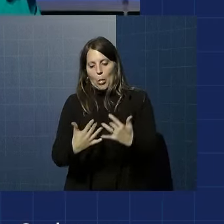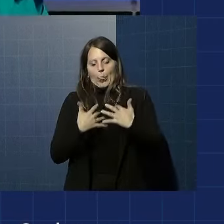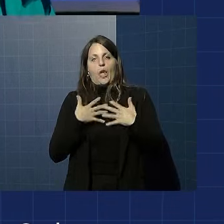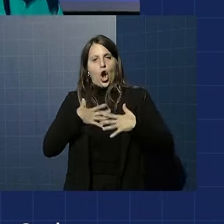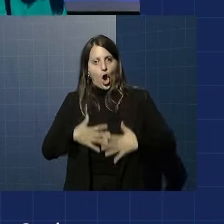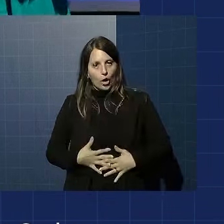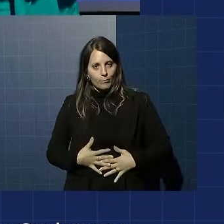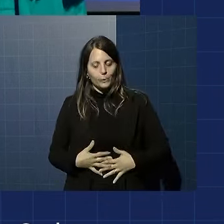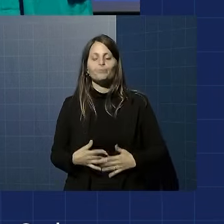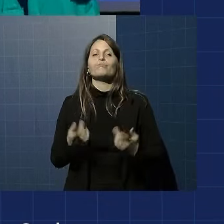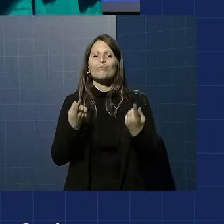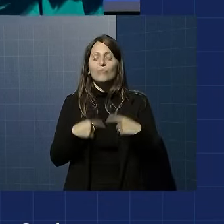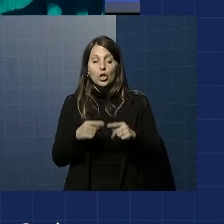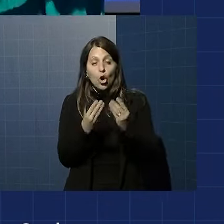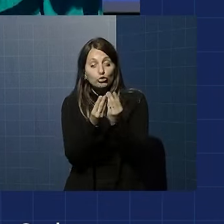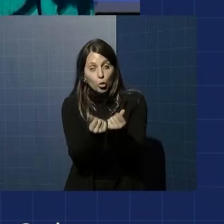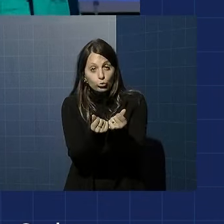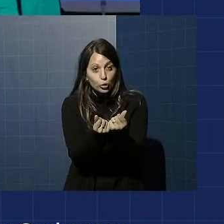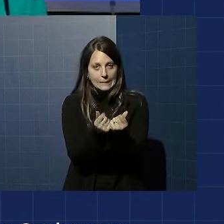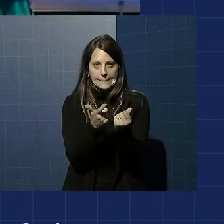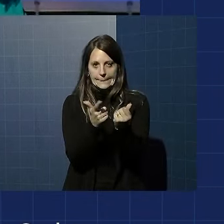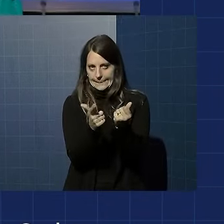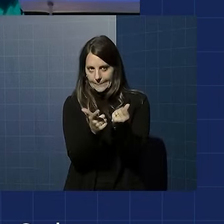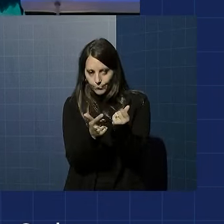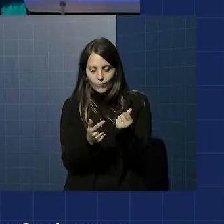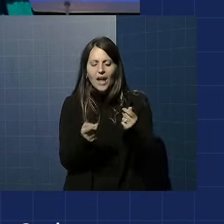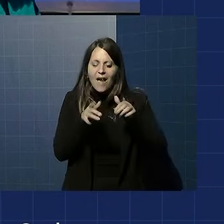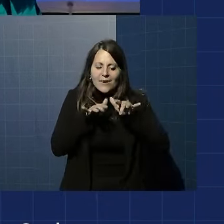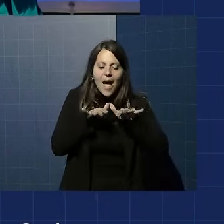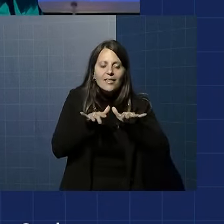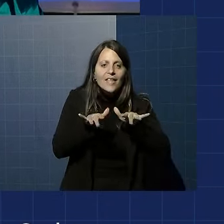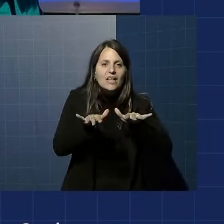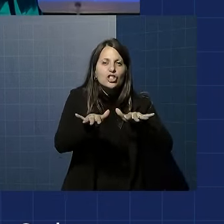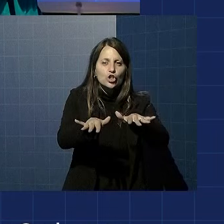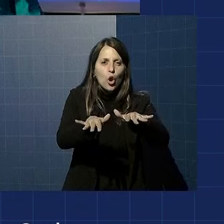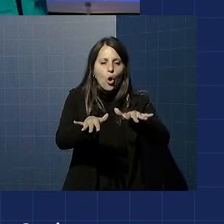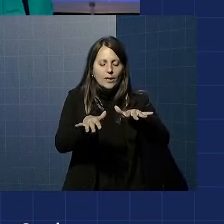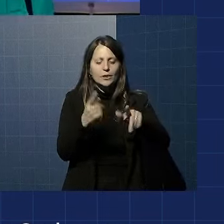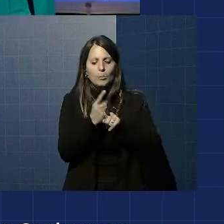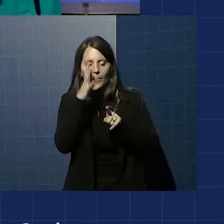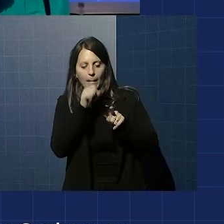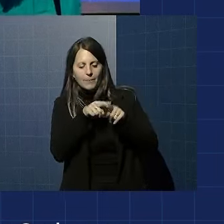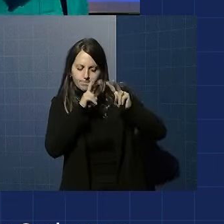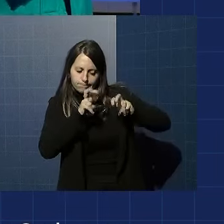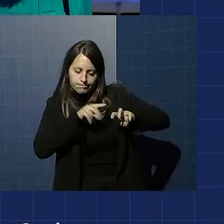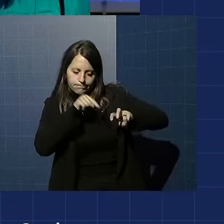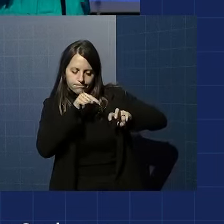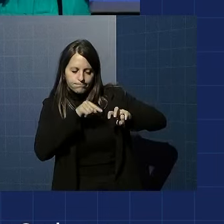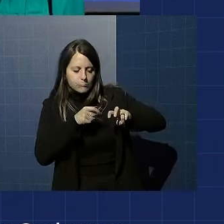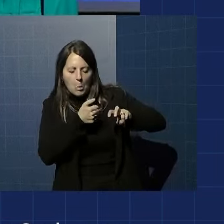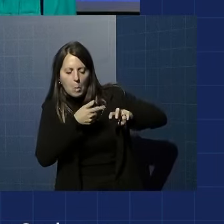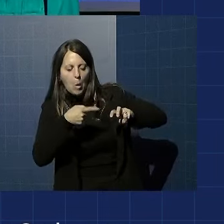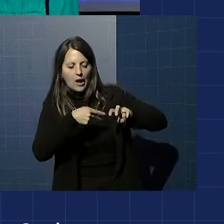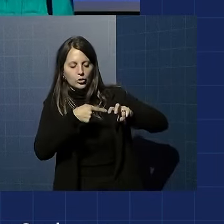for humans, but also what can we do to shield and protect the astronauts from it. Basically, space